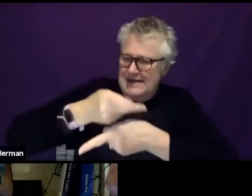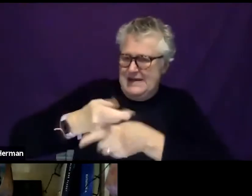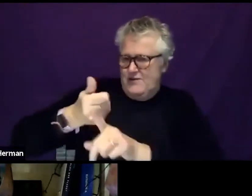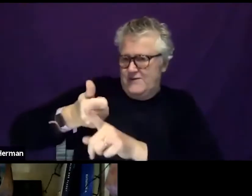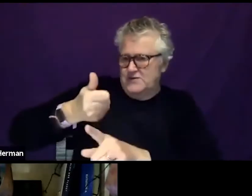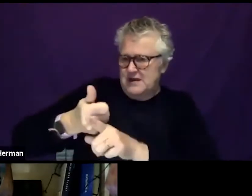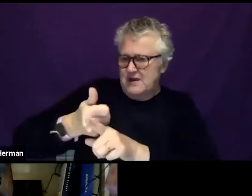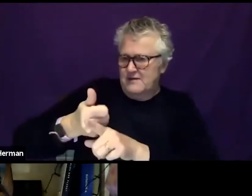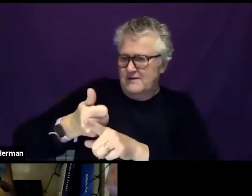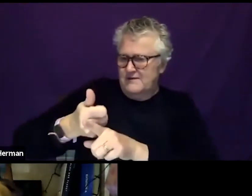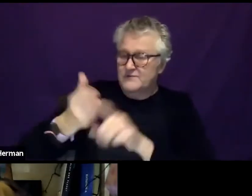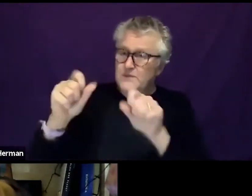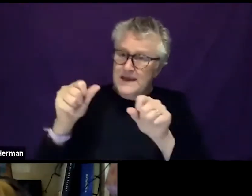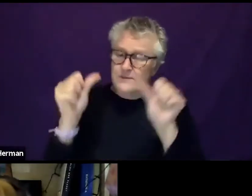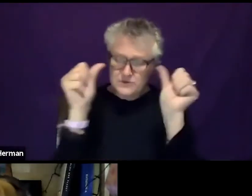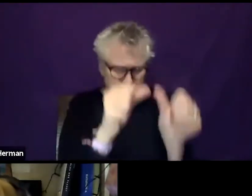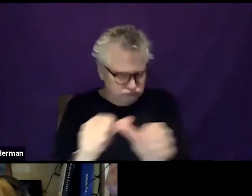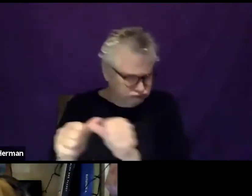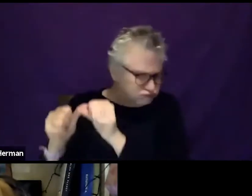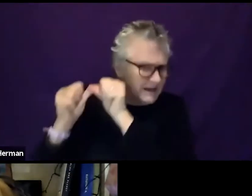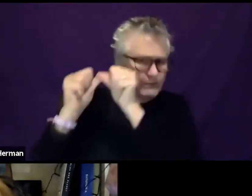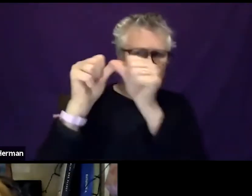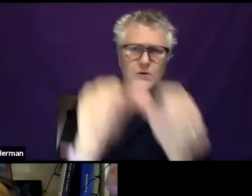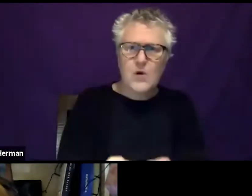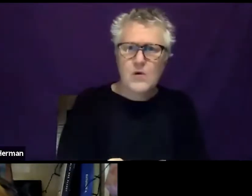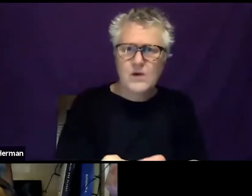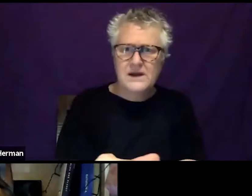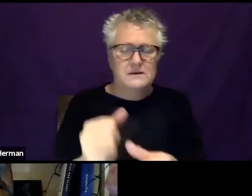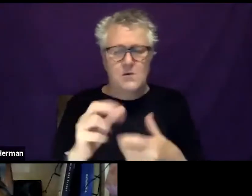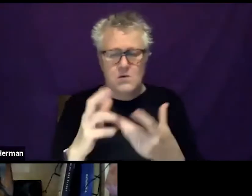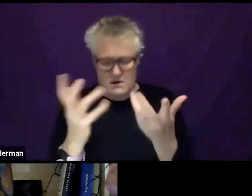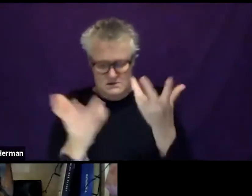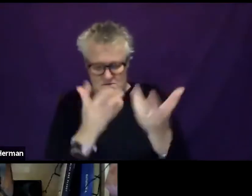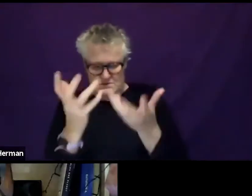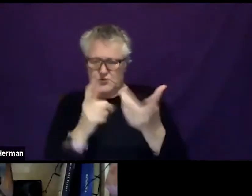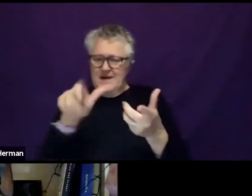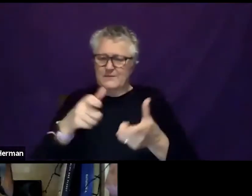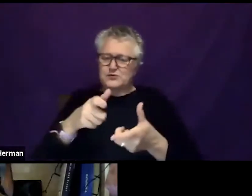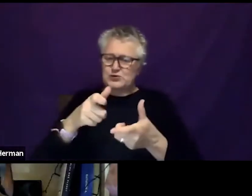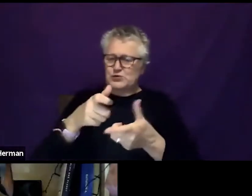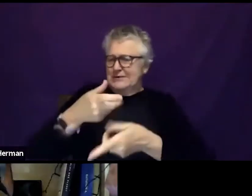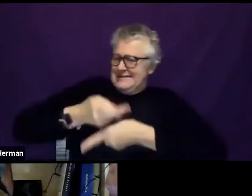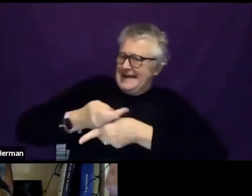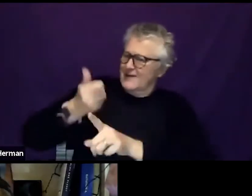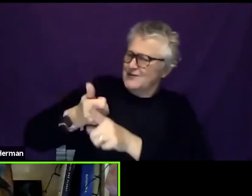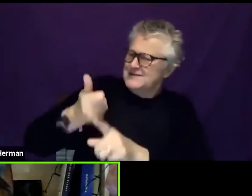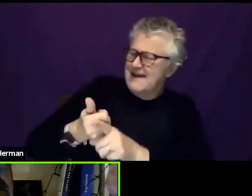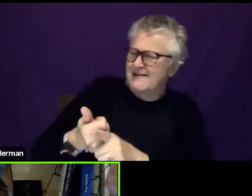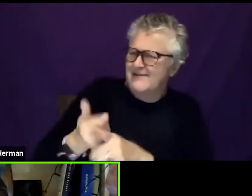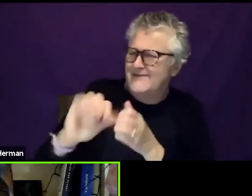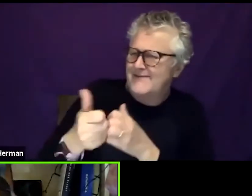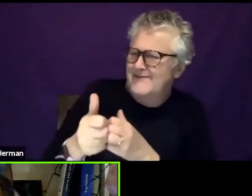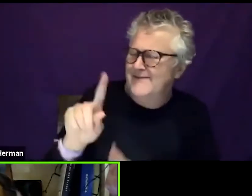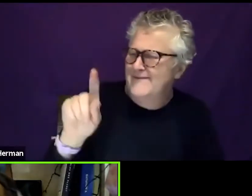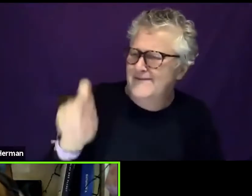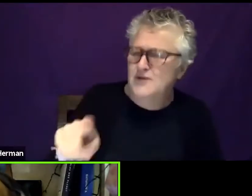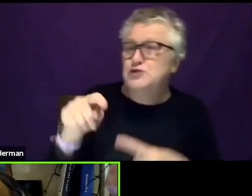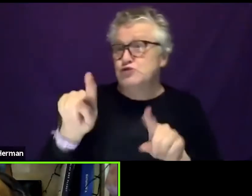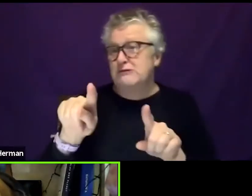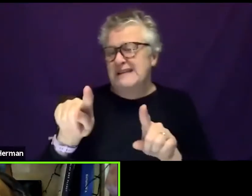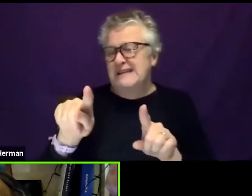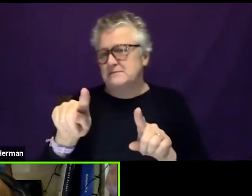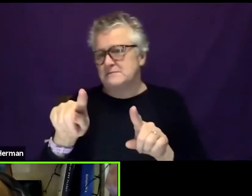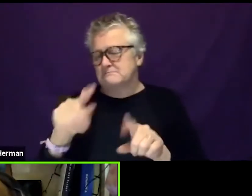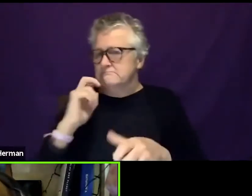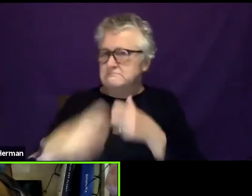to keep this up, or to be able to take care of yourself in times?